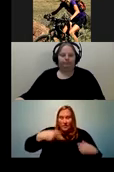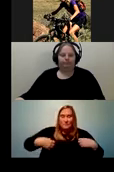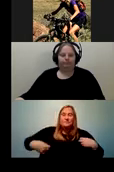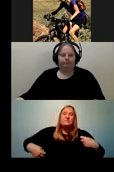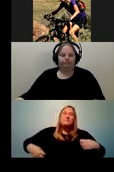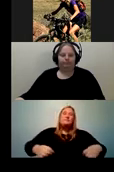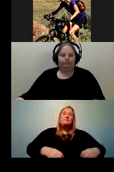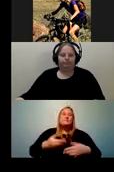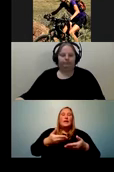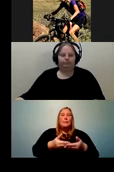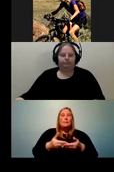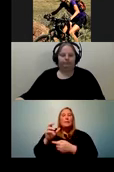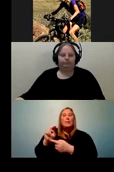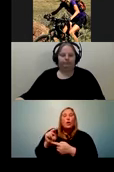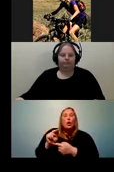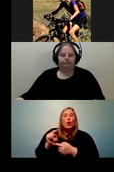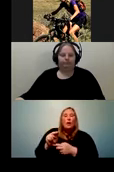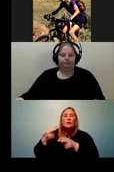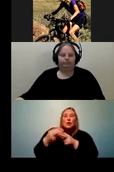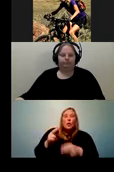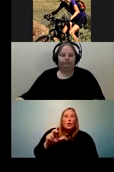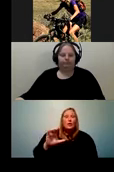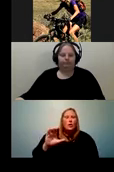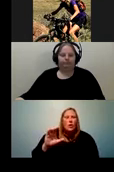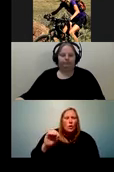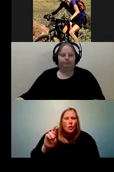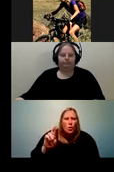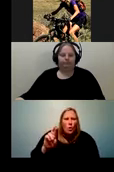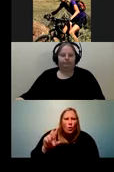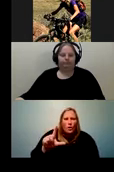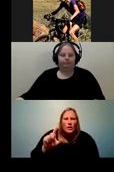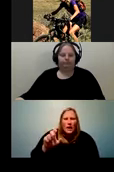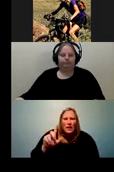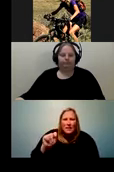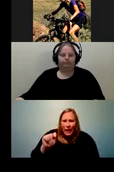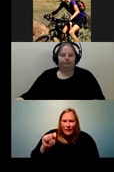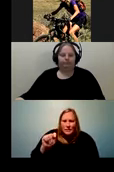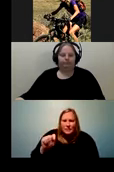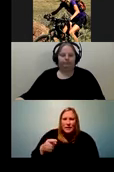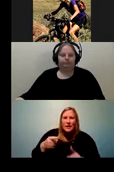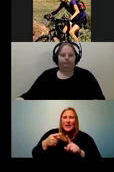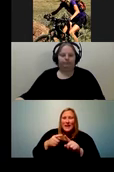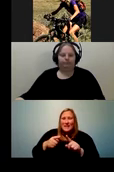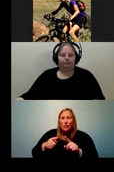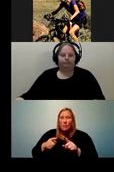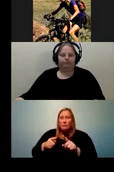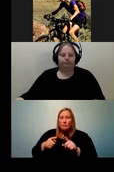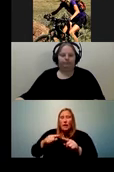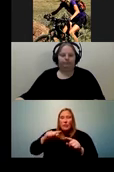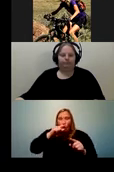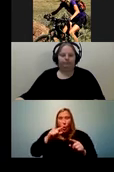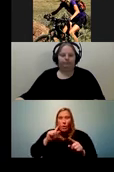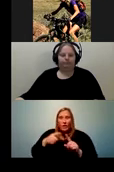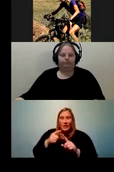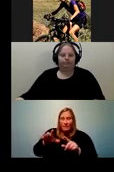is also known as a cornlet. It's a cereal grain taken from the corn harvested early. So when the stalks are